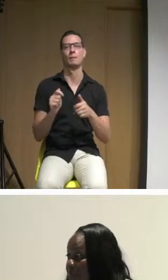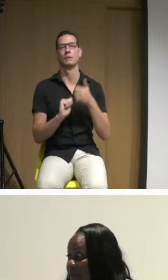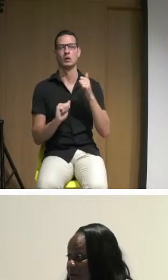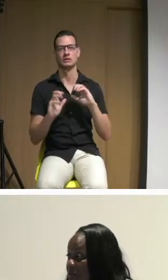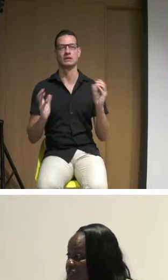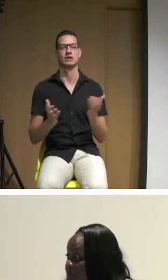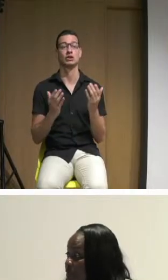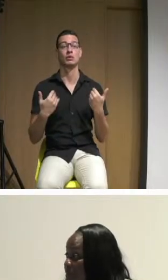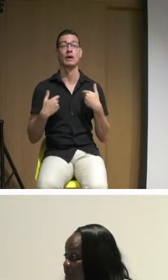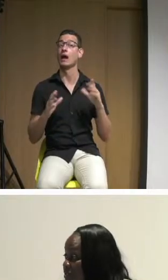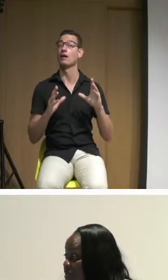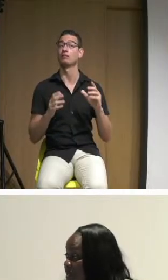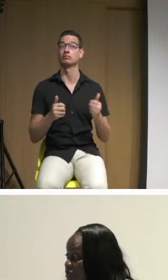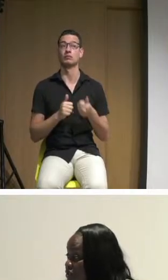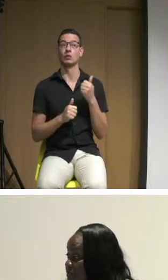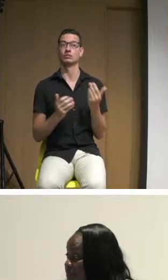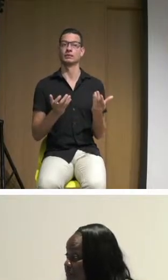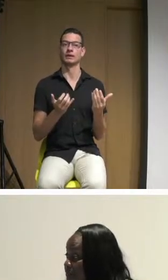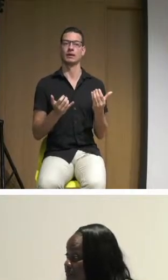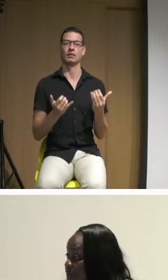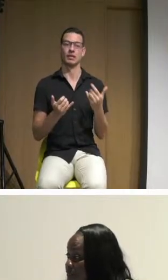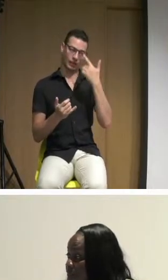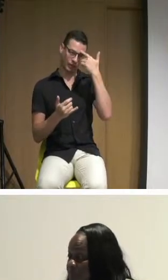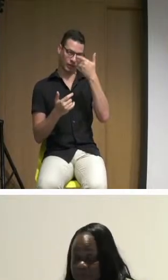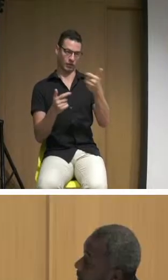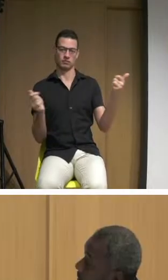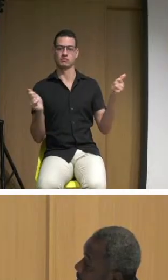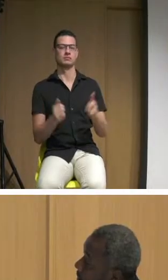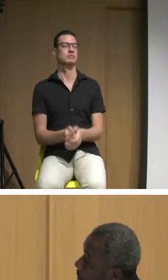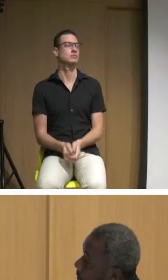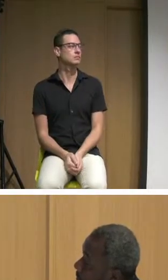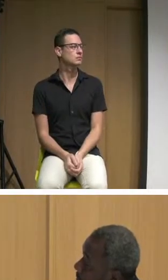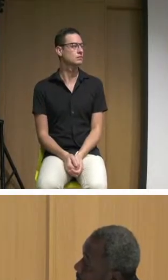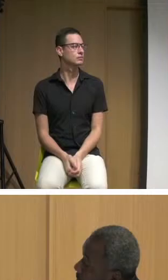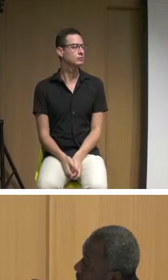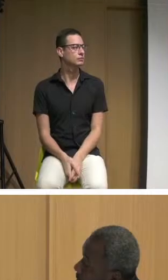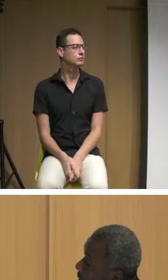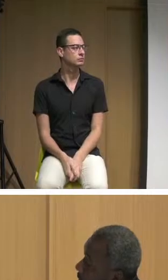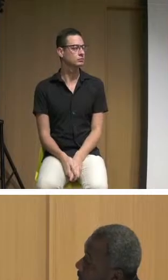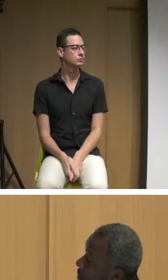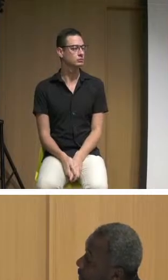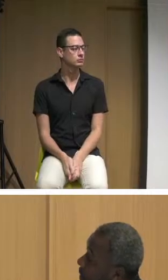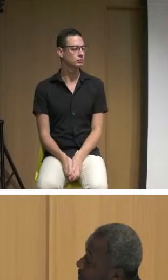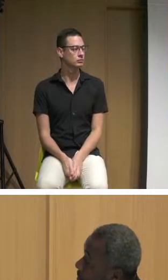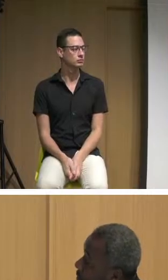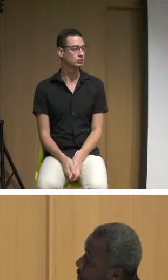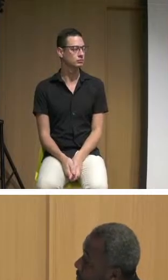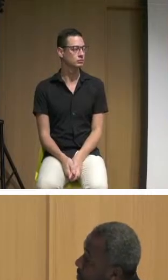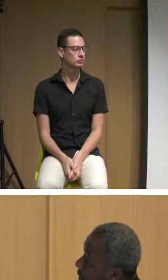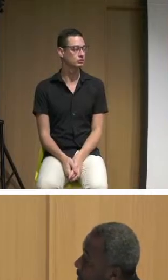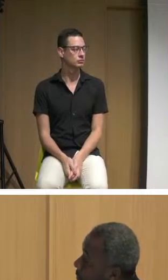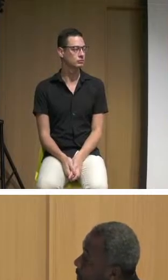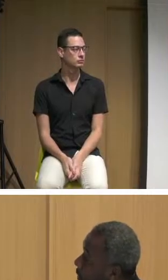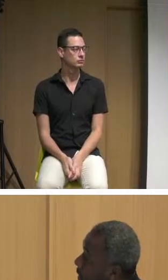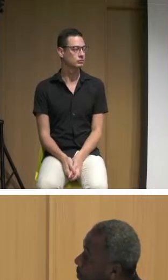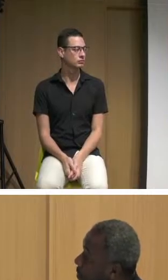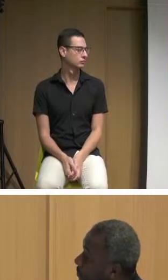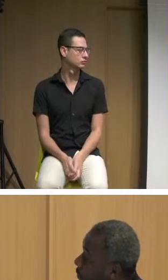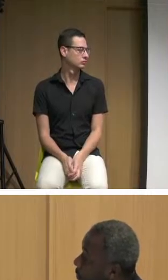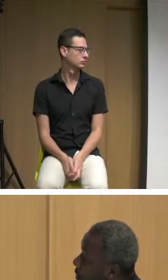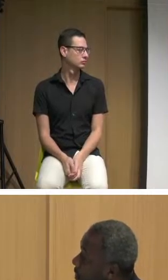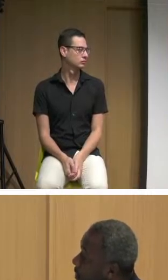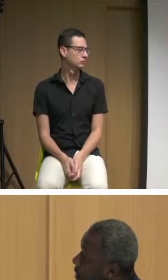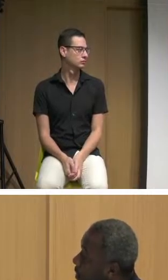a quorum now. So that would be up to the commission. And so that's in light of learning about New York State